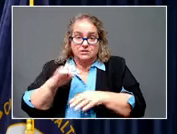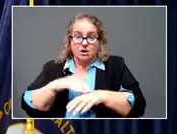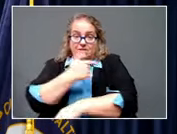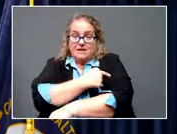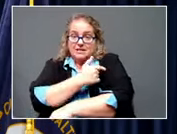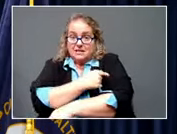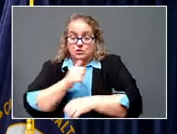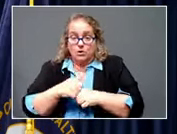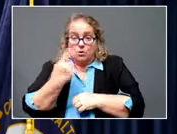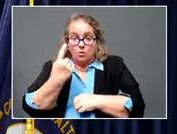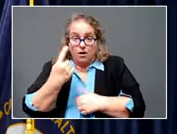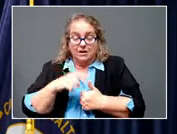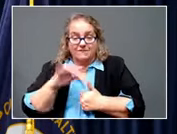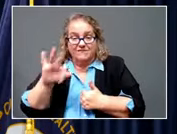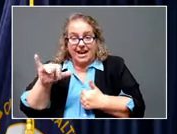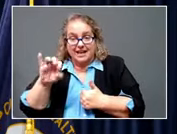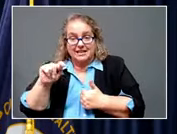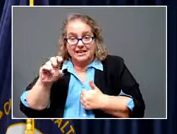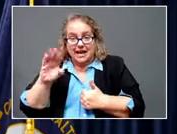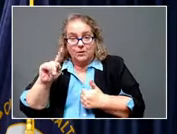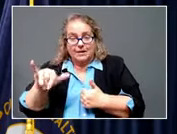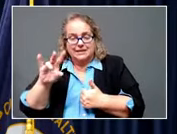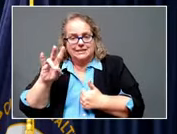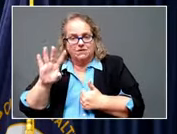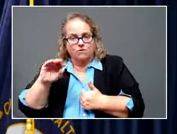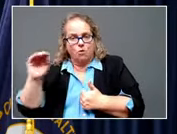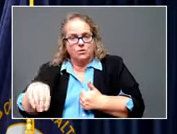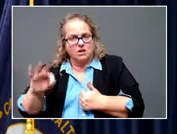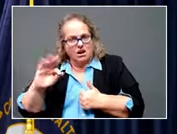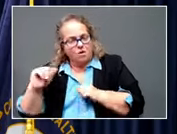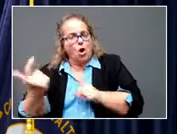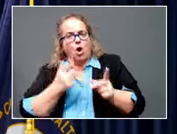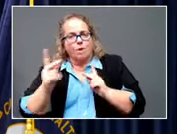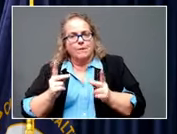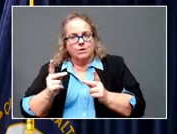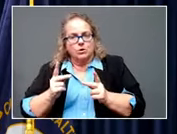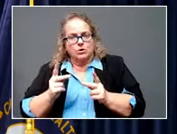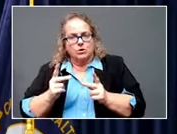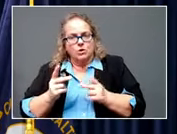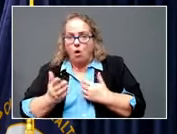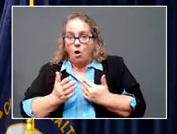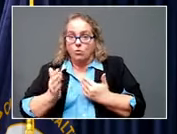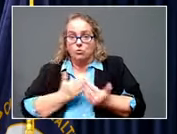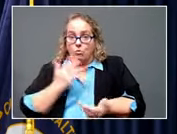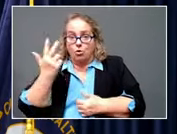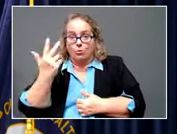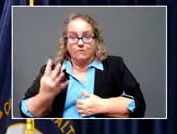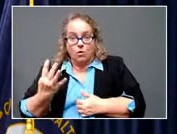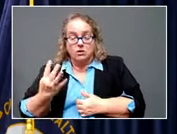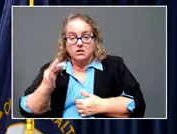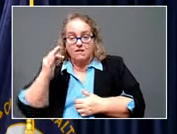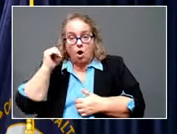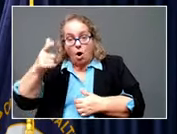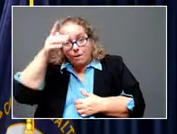Fayette County now 74% of all residents. That's almost three quarters of every man, woman, and child in the county.